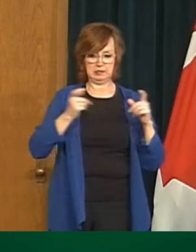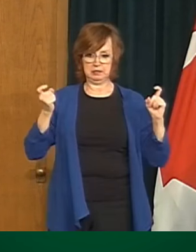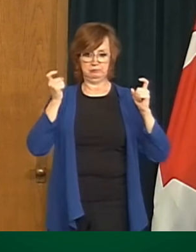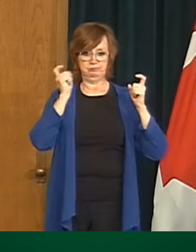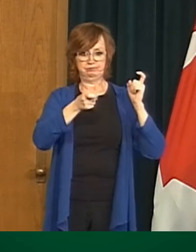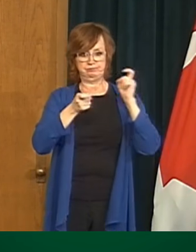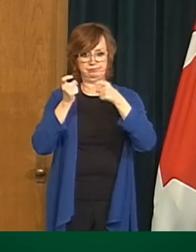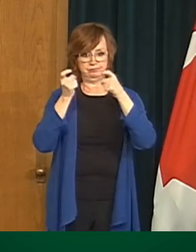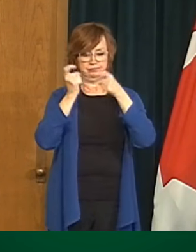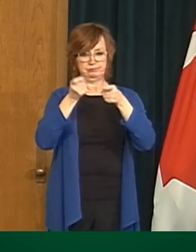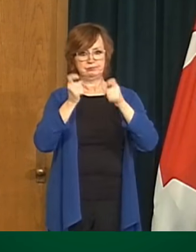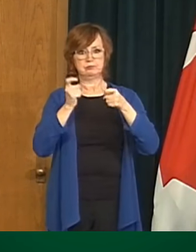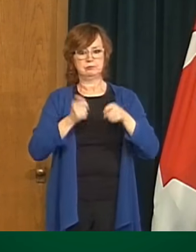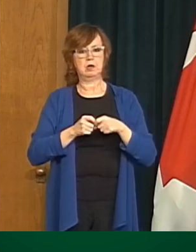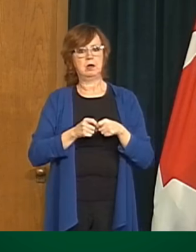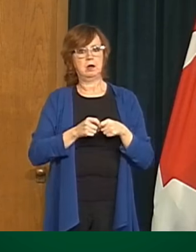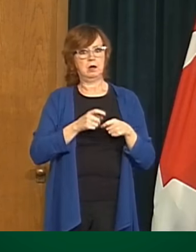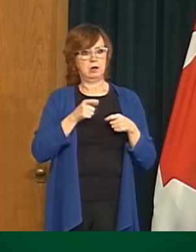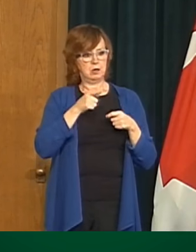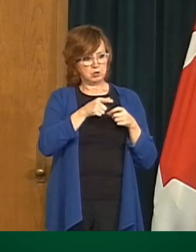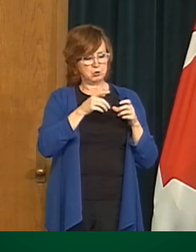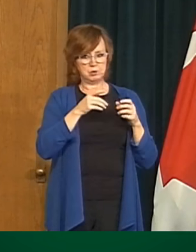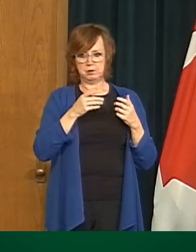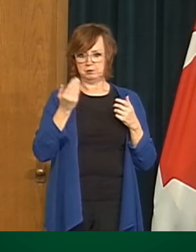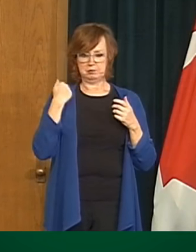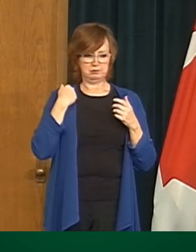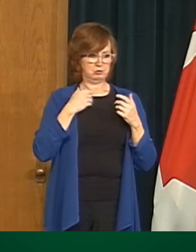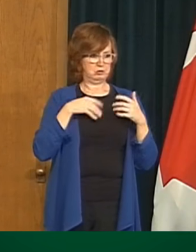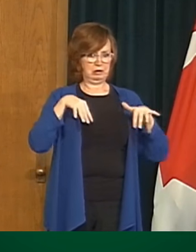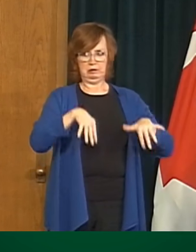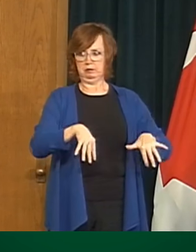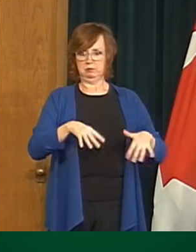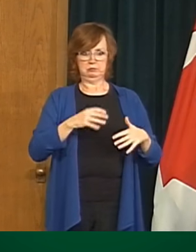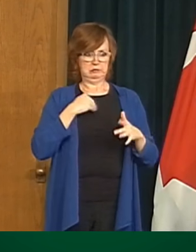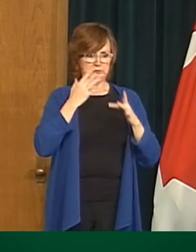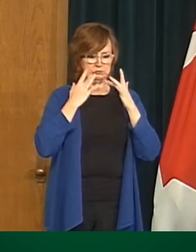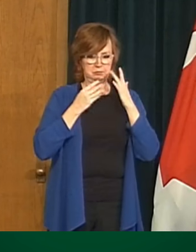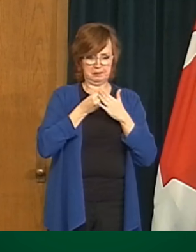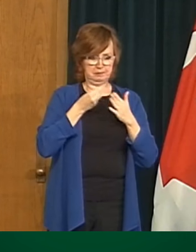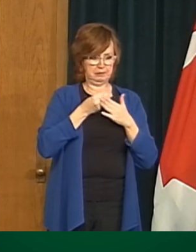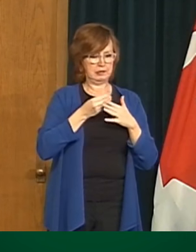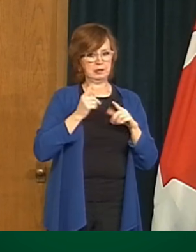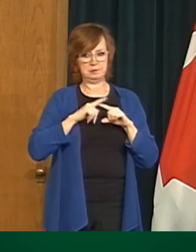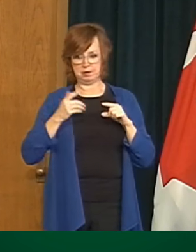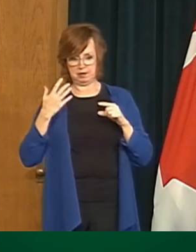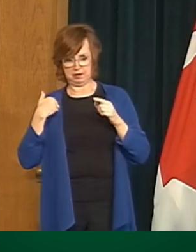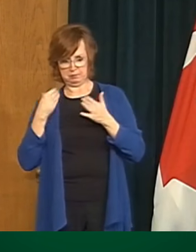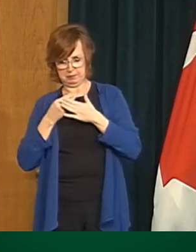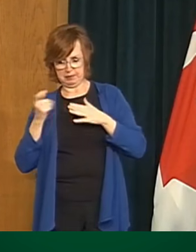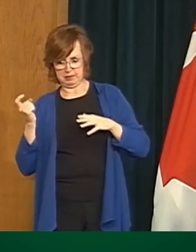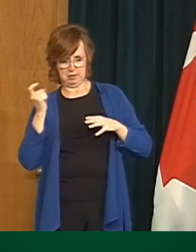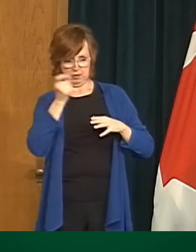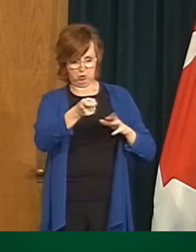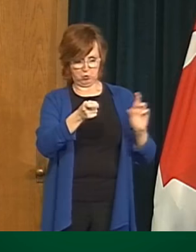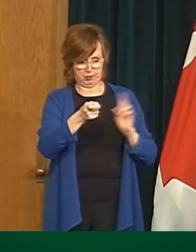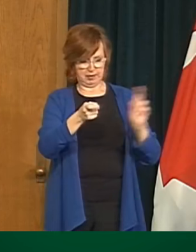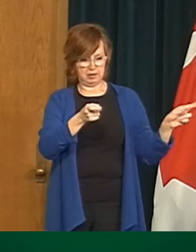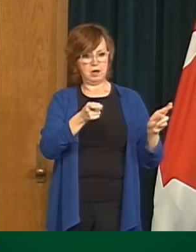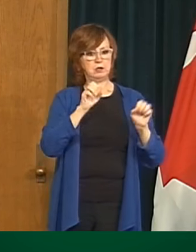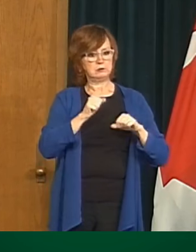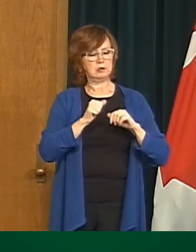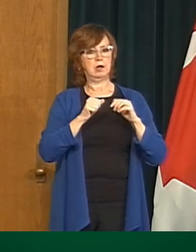financial flexibility to make decisions today, knowing that they will have those dollars in their account, as opposed